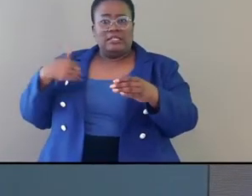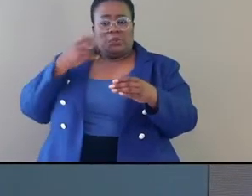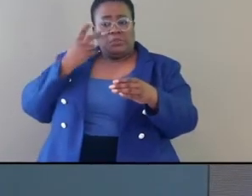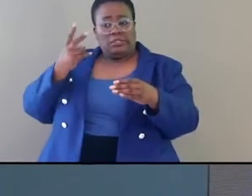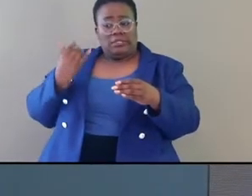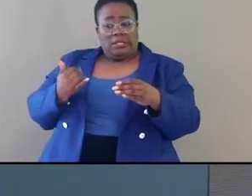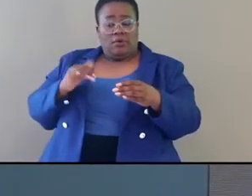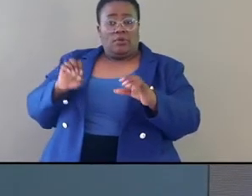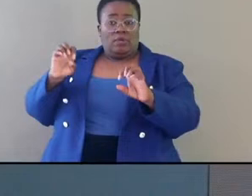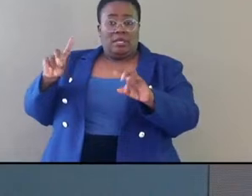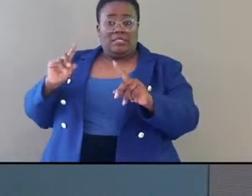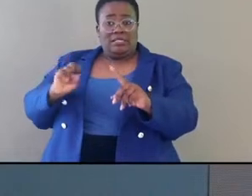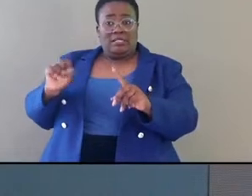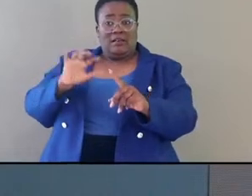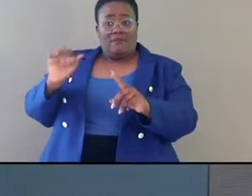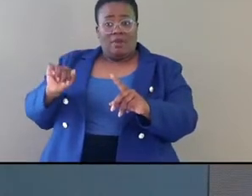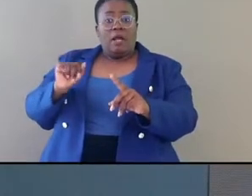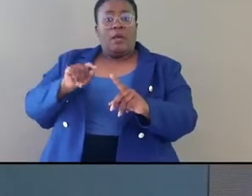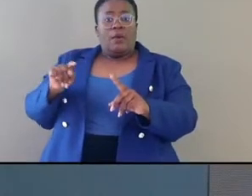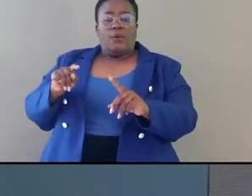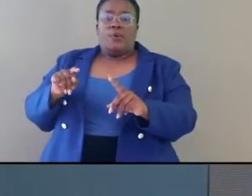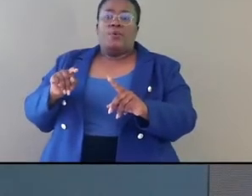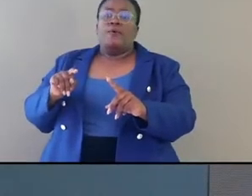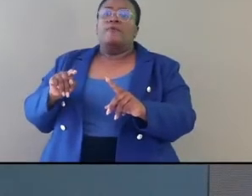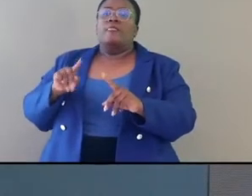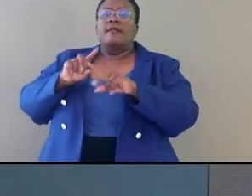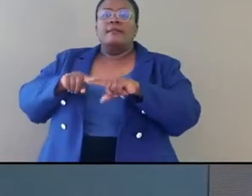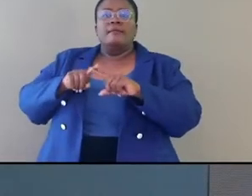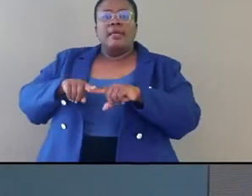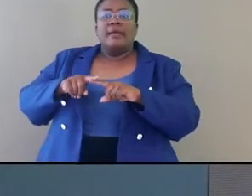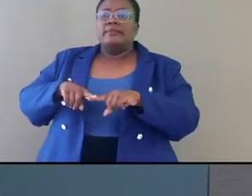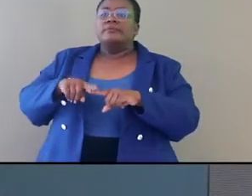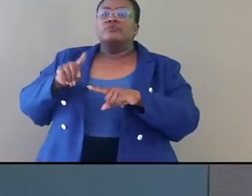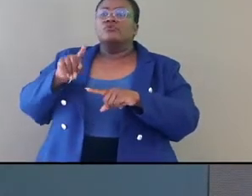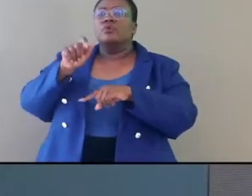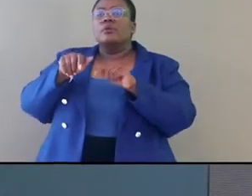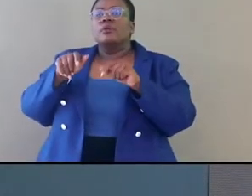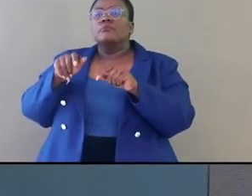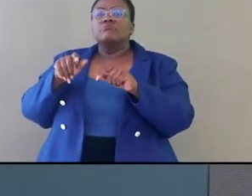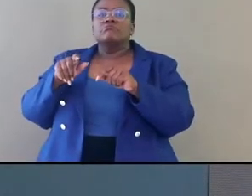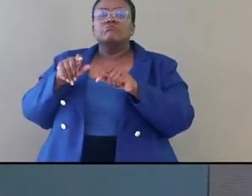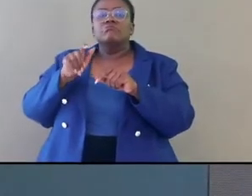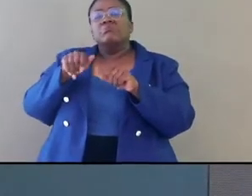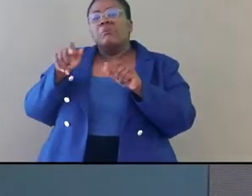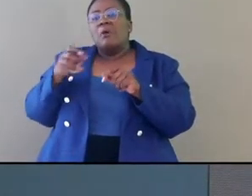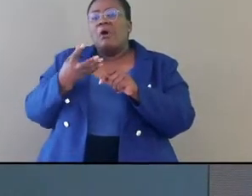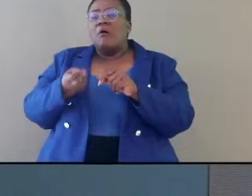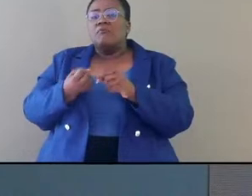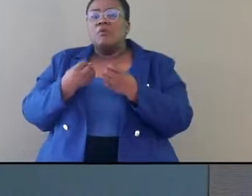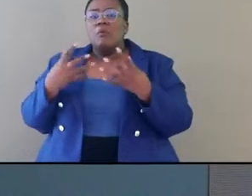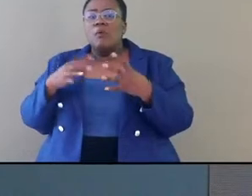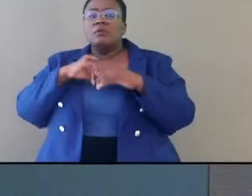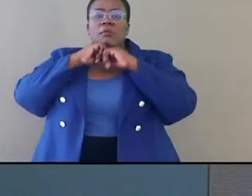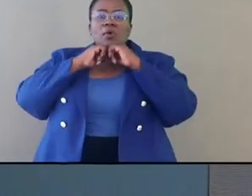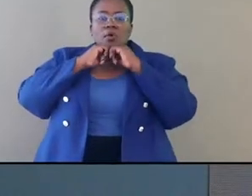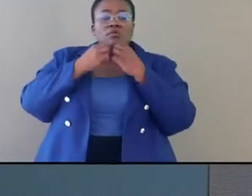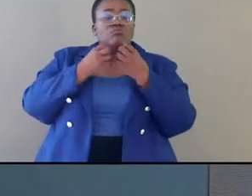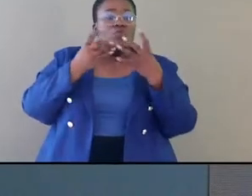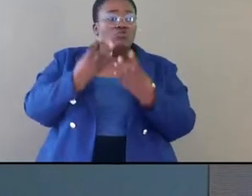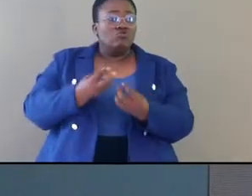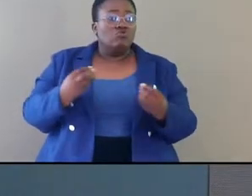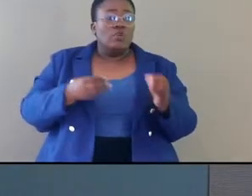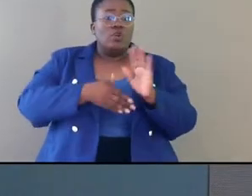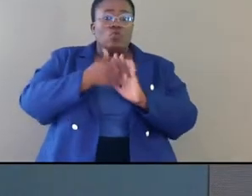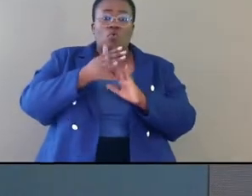that education in South Africa is still determined largely by socioeconomic status and there are large proportions of children that are staying home and not